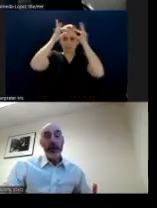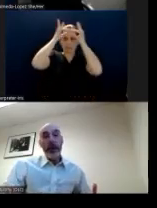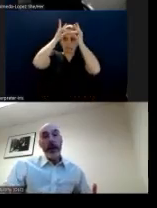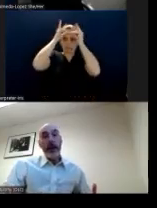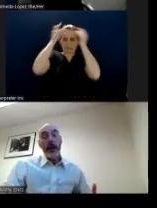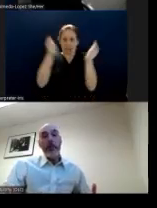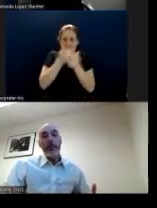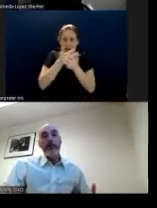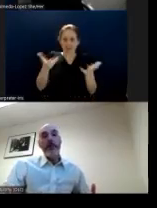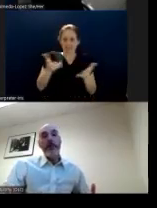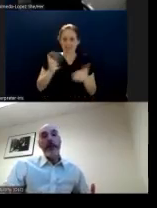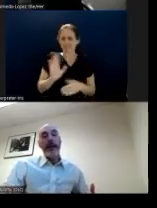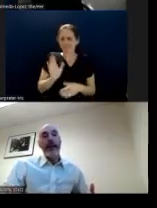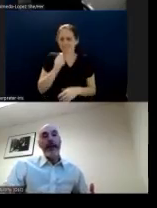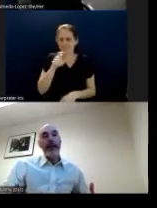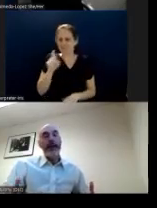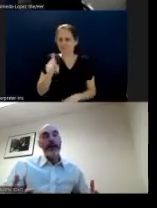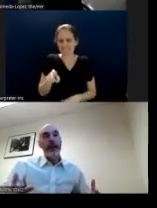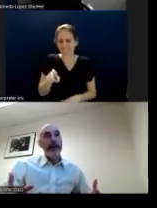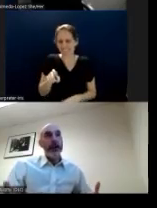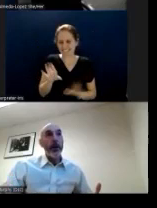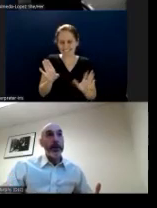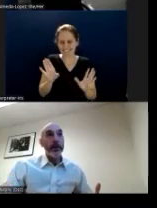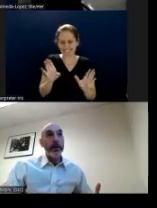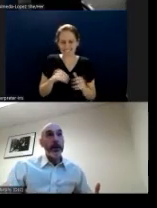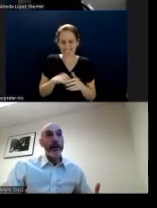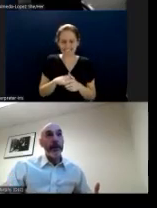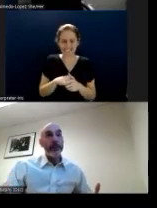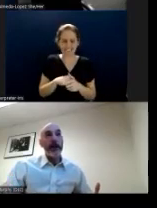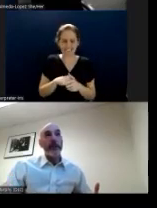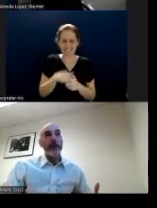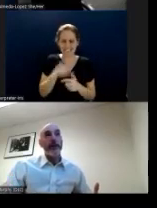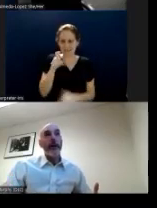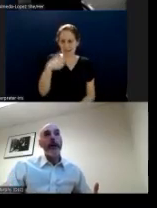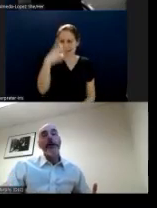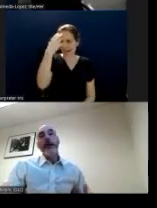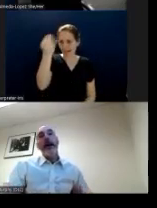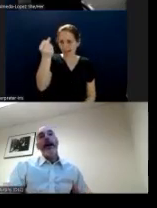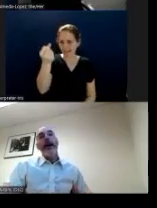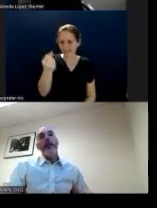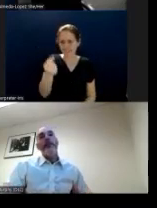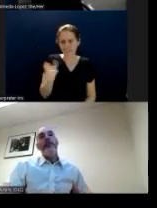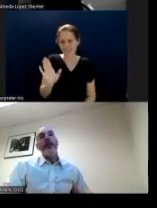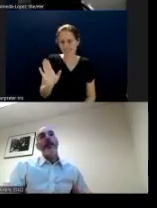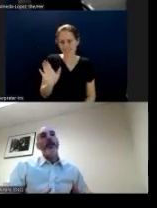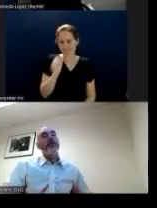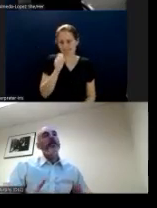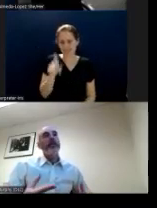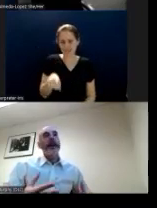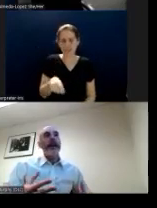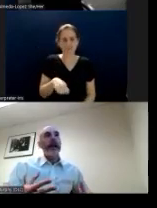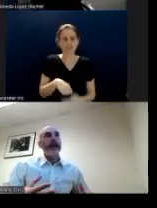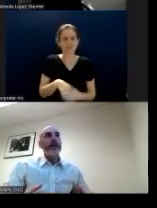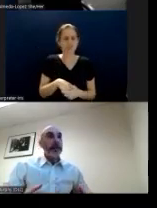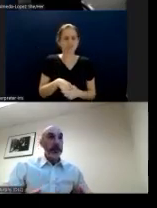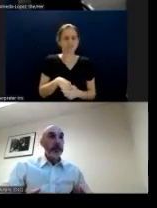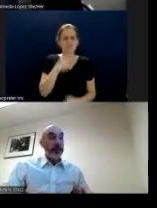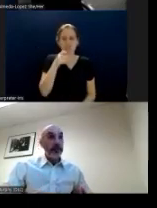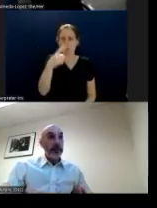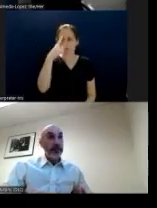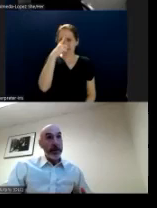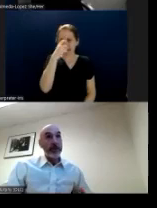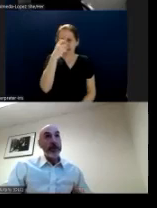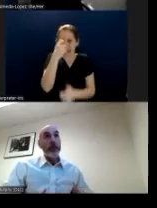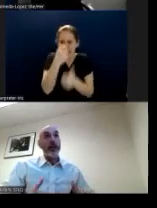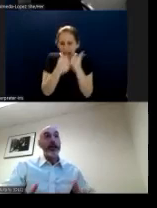information and know it like black letter law. Don't feel that every single piece